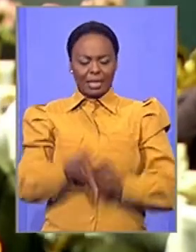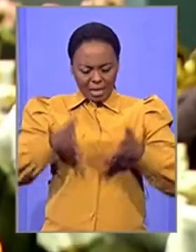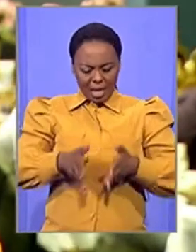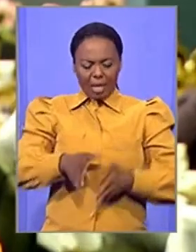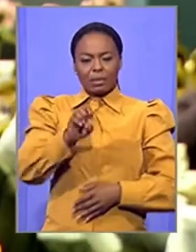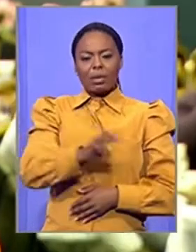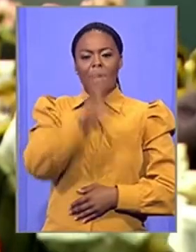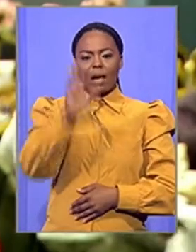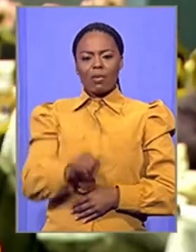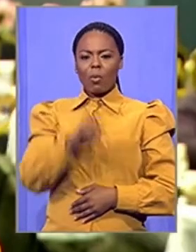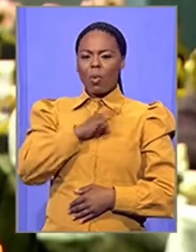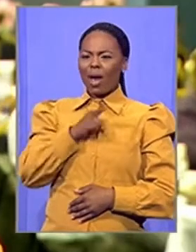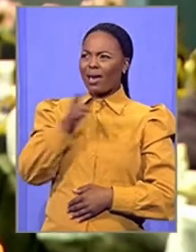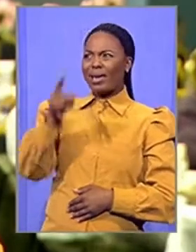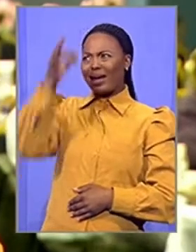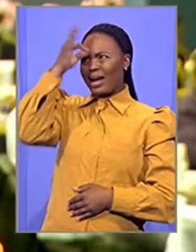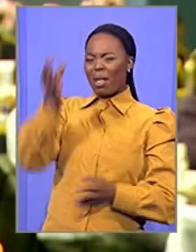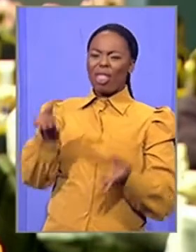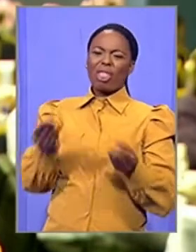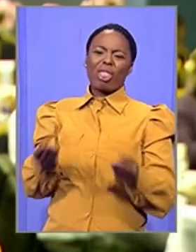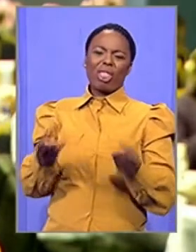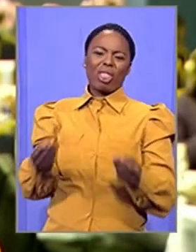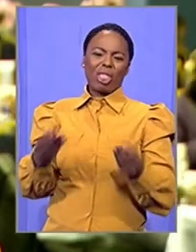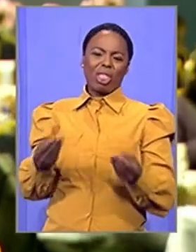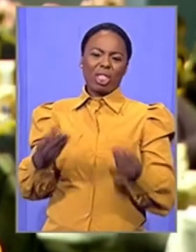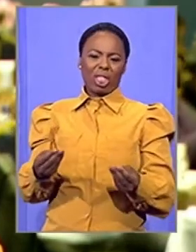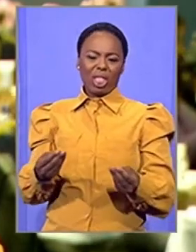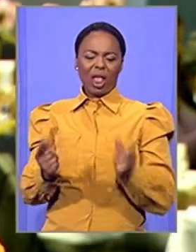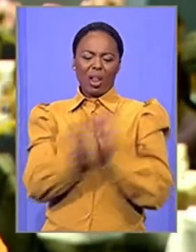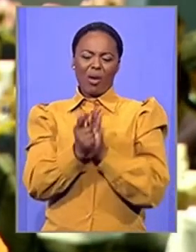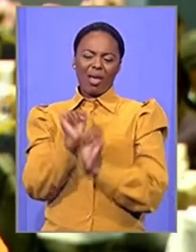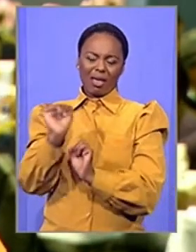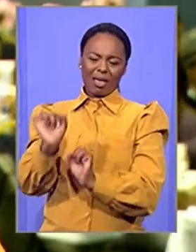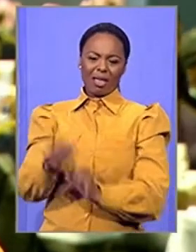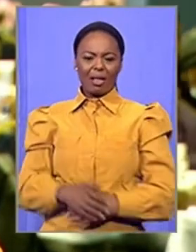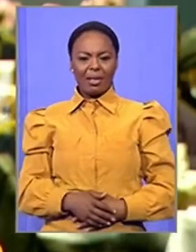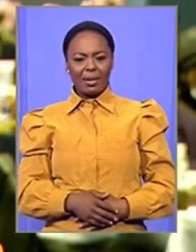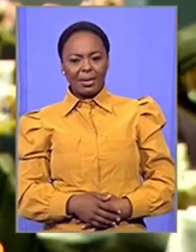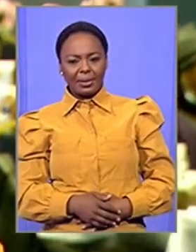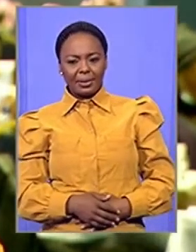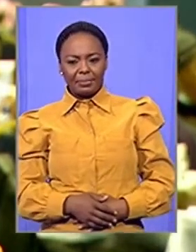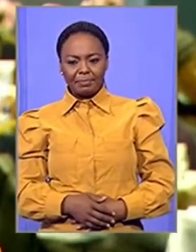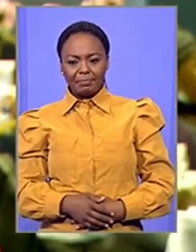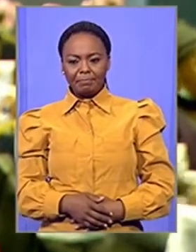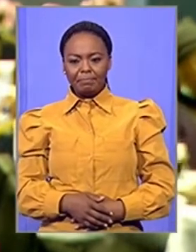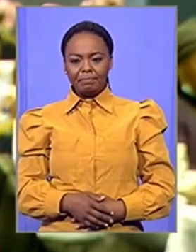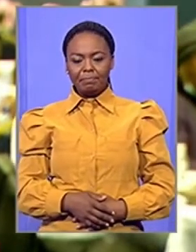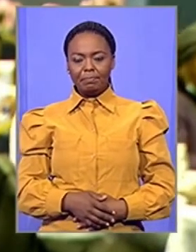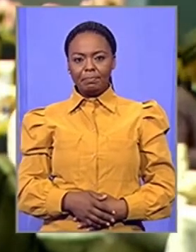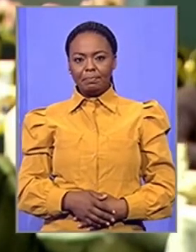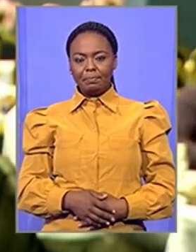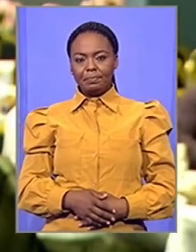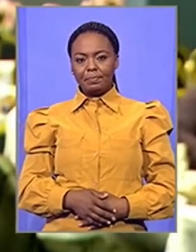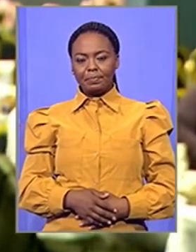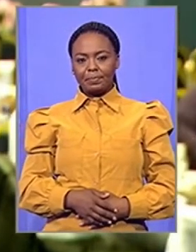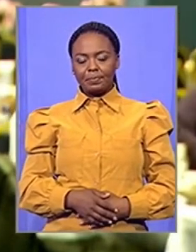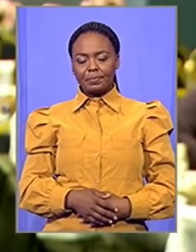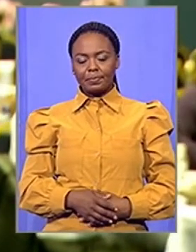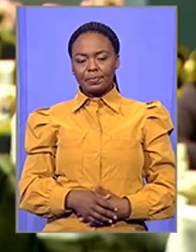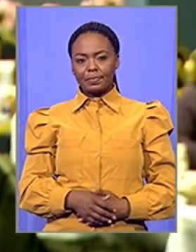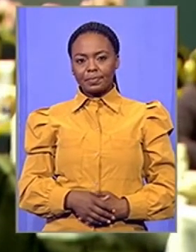bonolo haholo ho batho ba tlolang molao. Selwane Gagau, SABC News, Mahikeng.